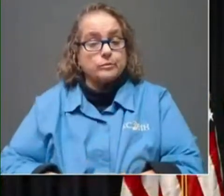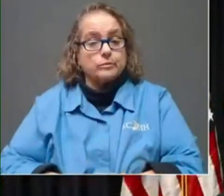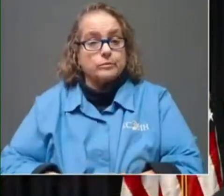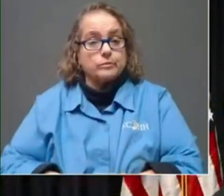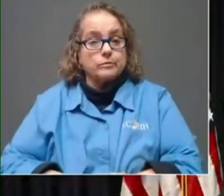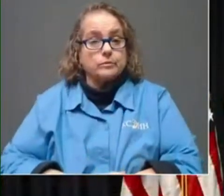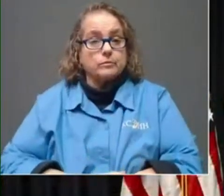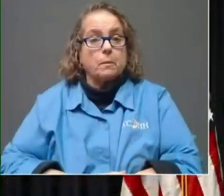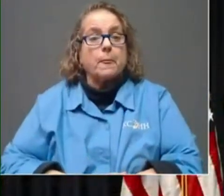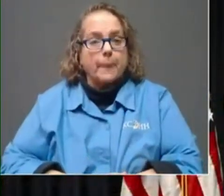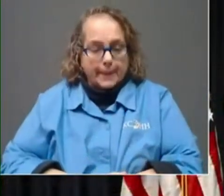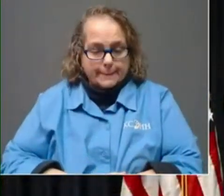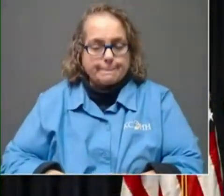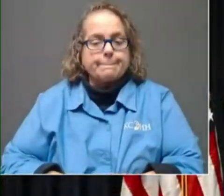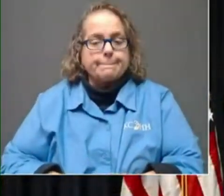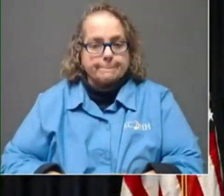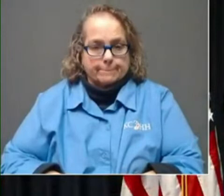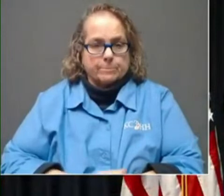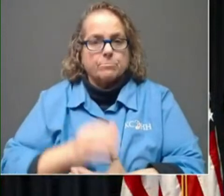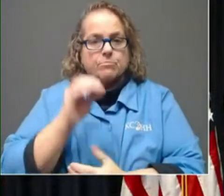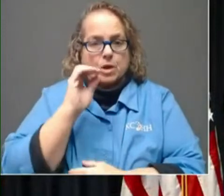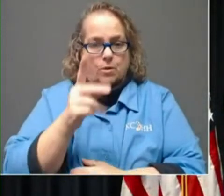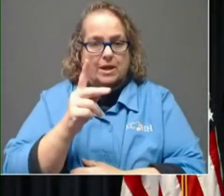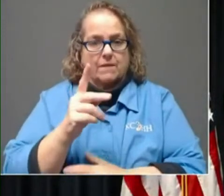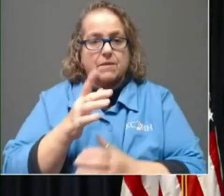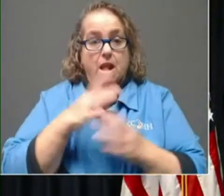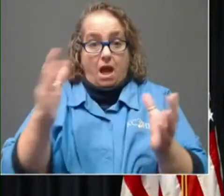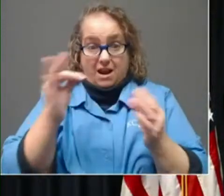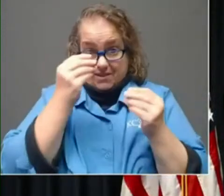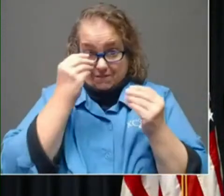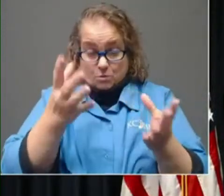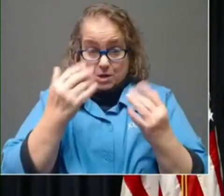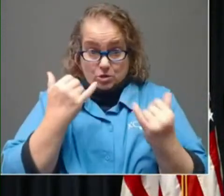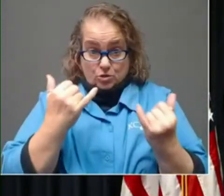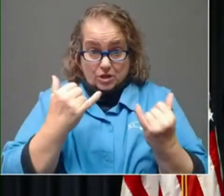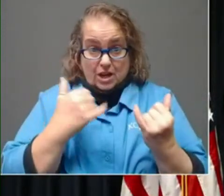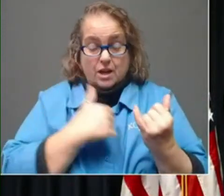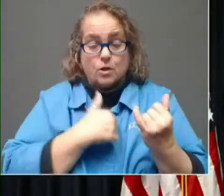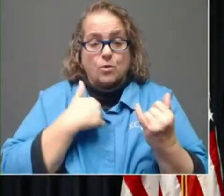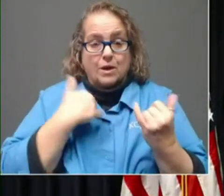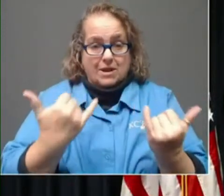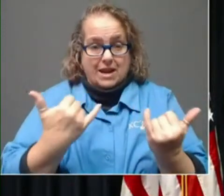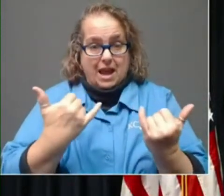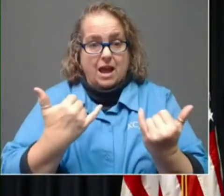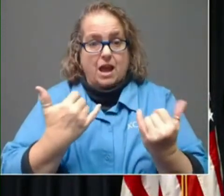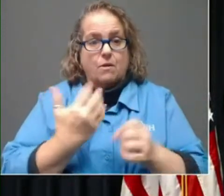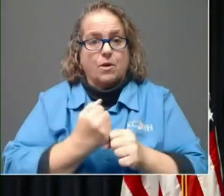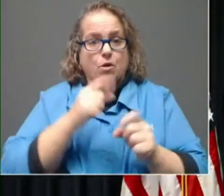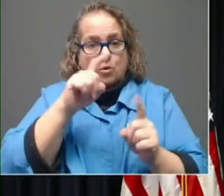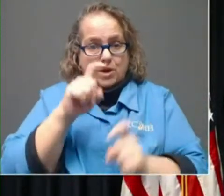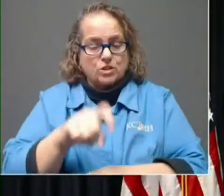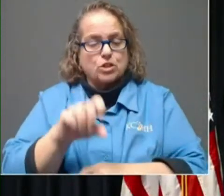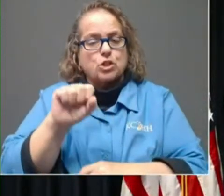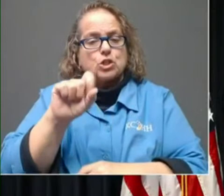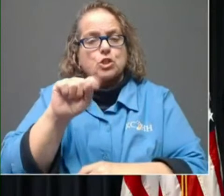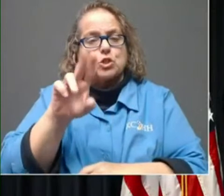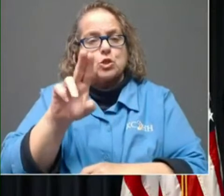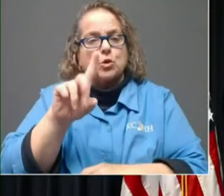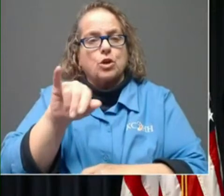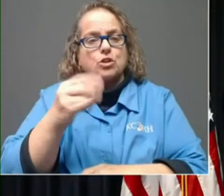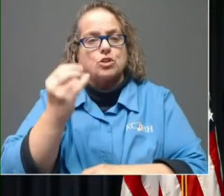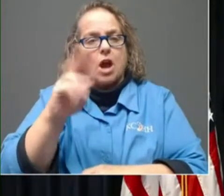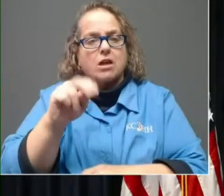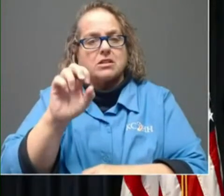All right. A lot of information today. We'll get to questions, starting with Stu Johnson from